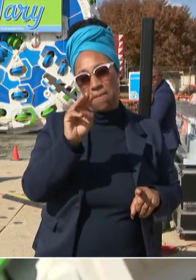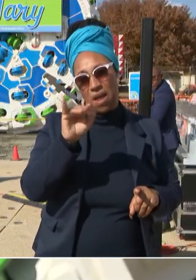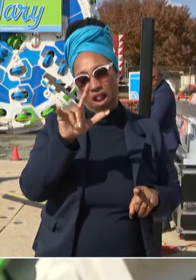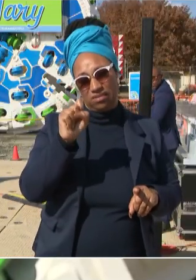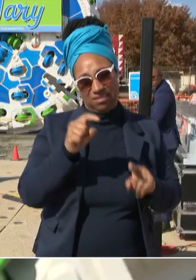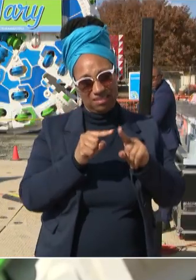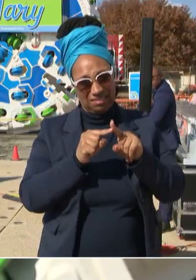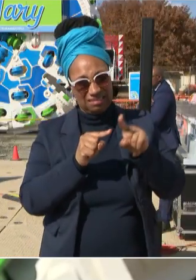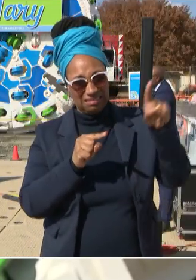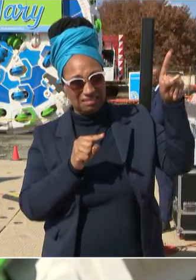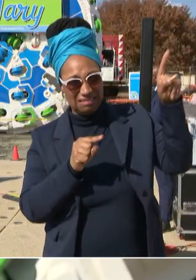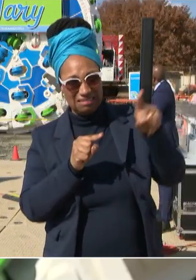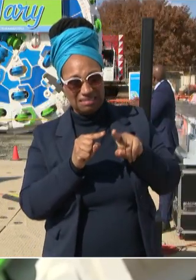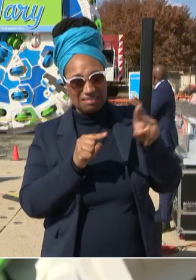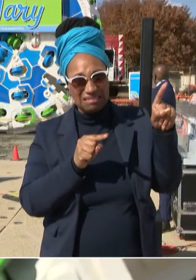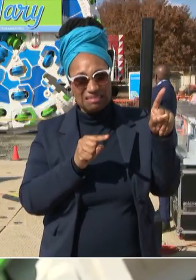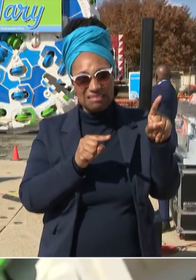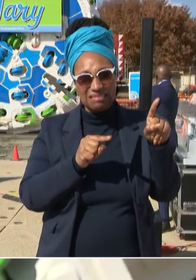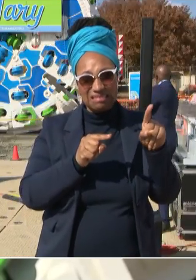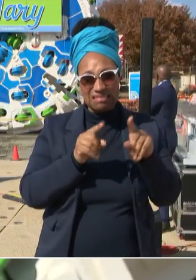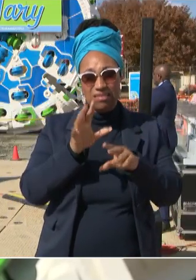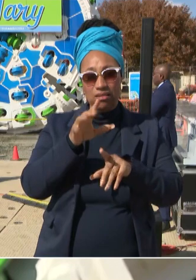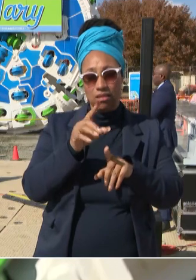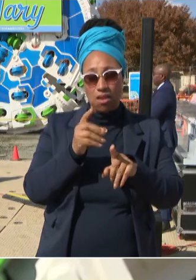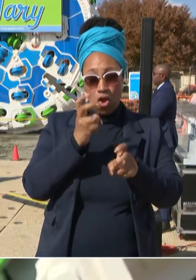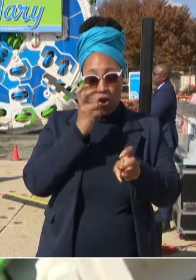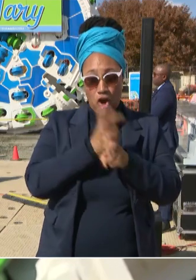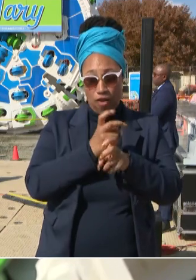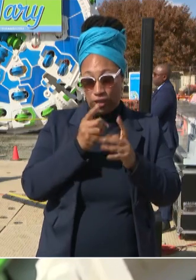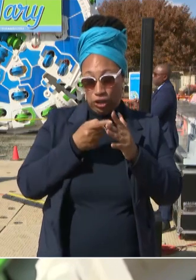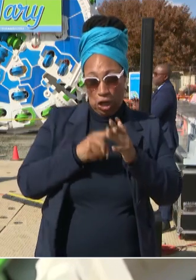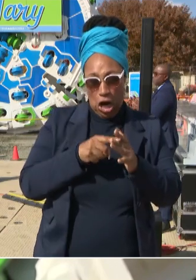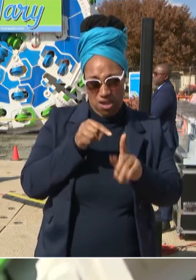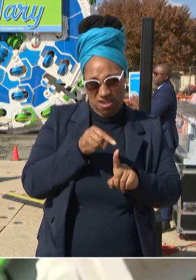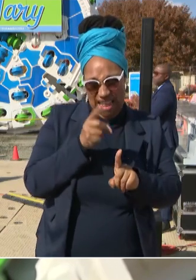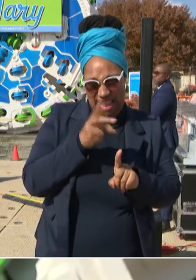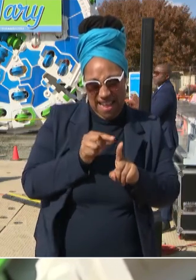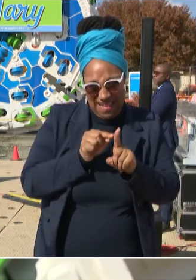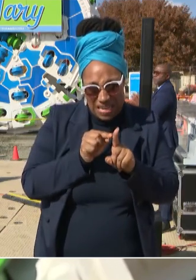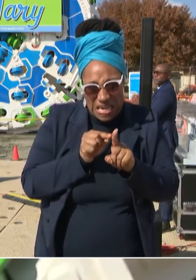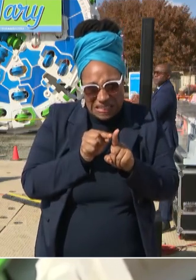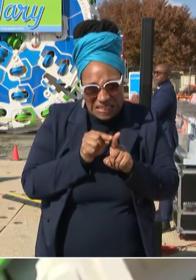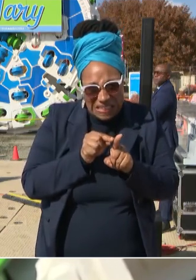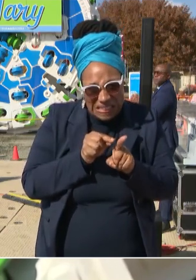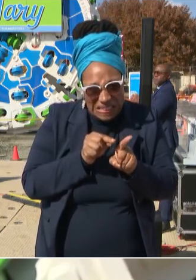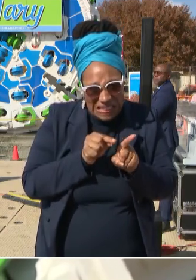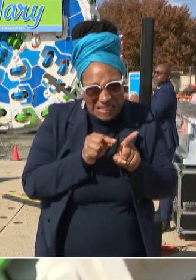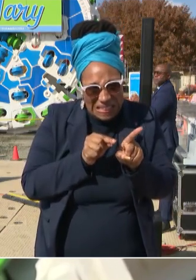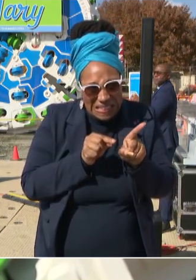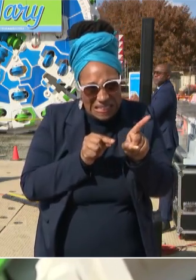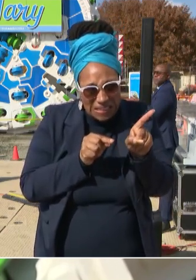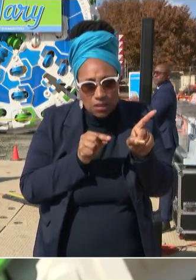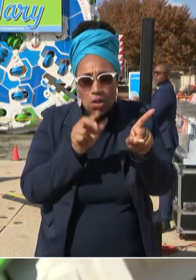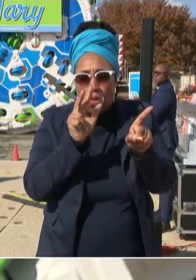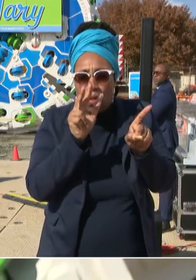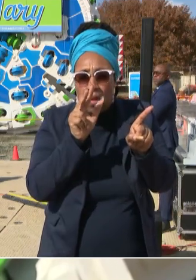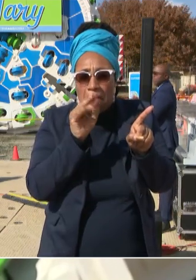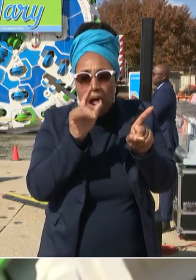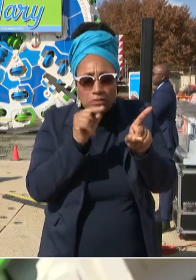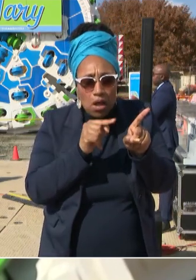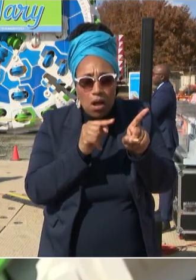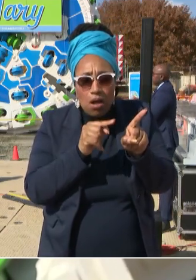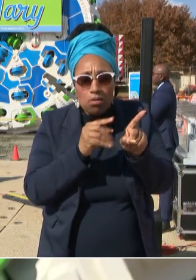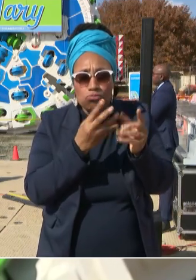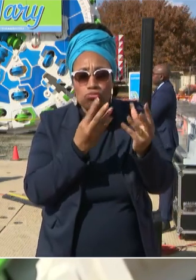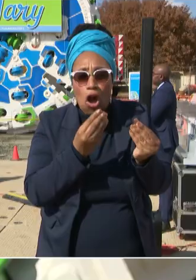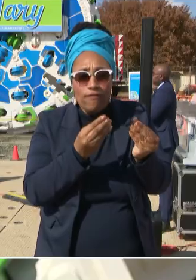be excavating going north. And 3.4 mile in soil. And this project also has 7 shafts. The